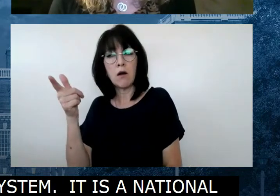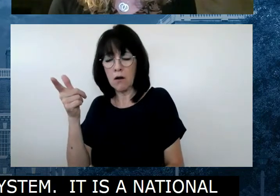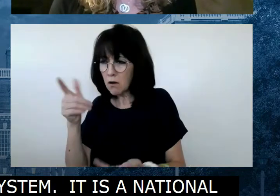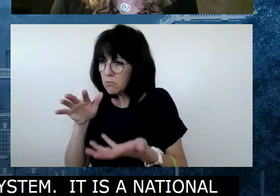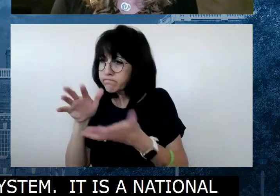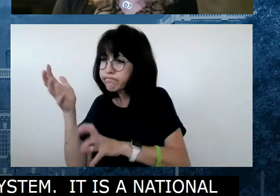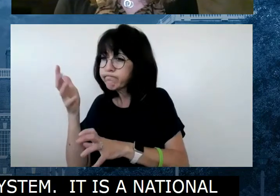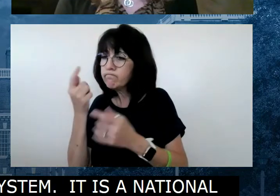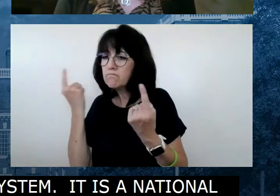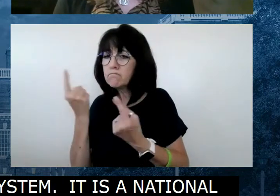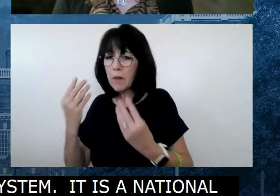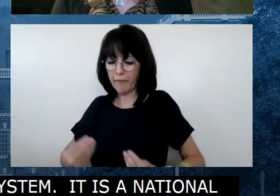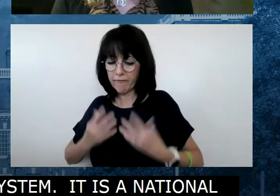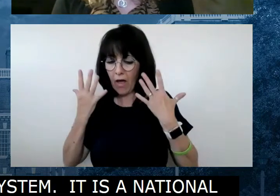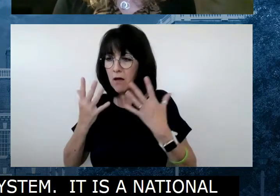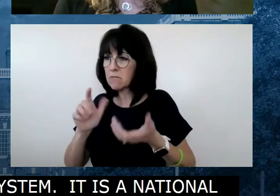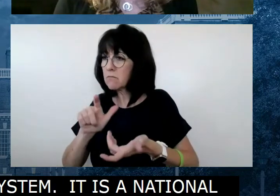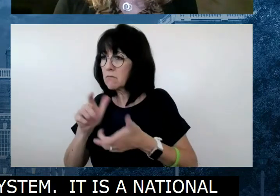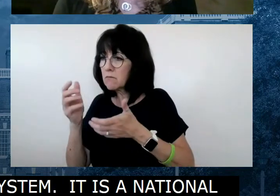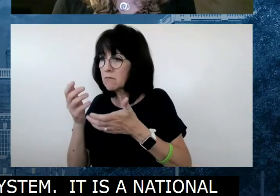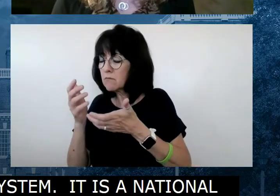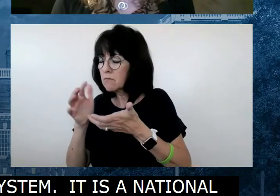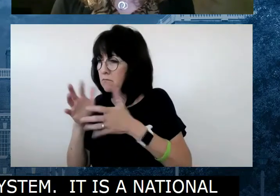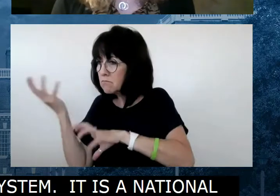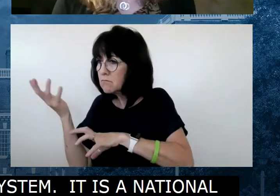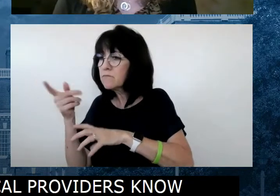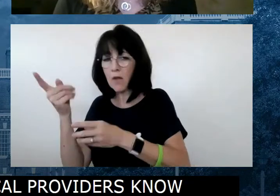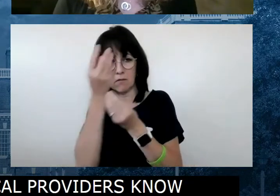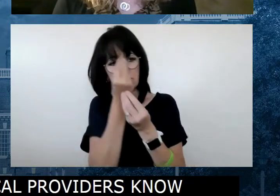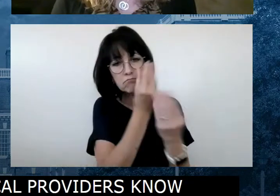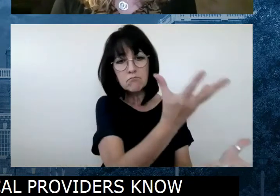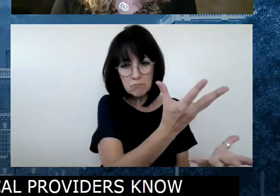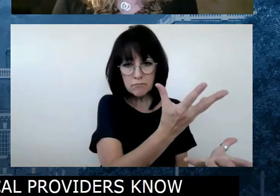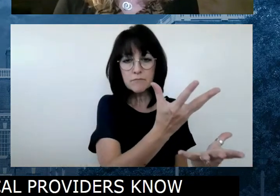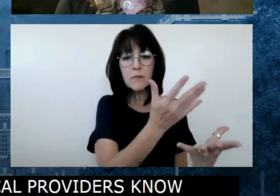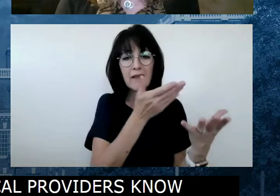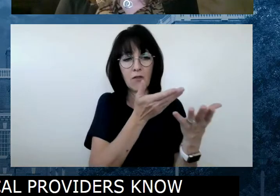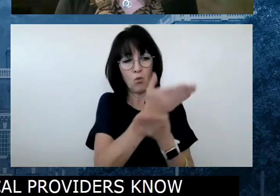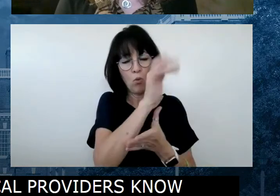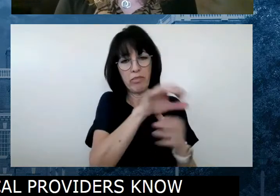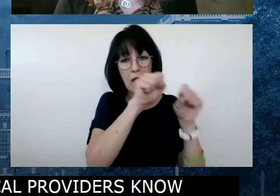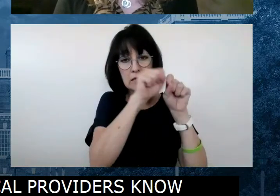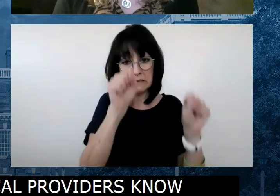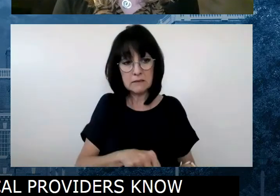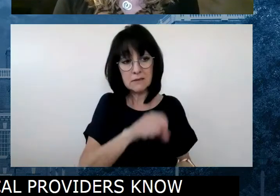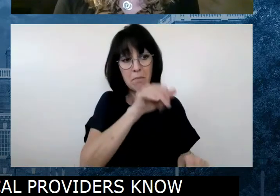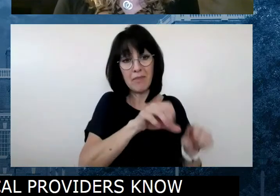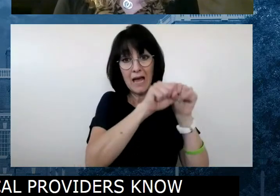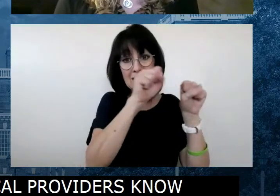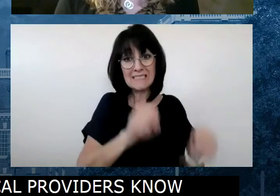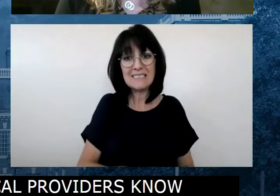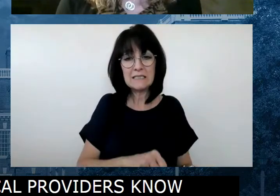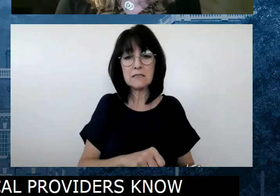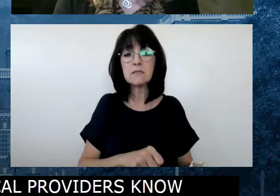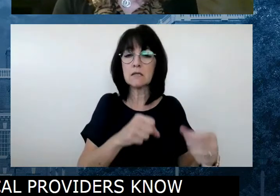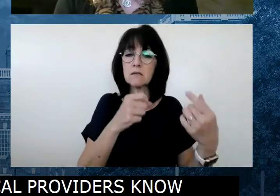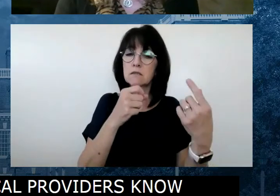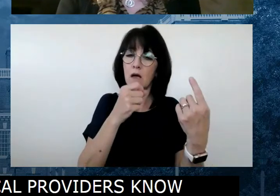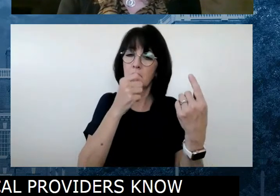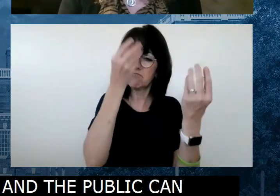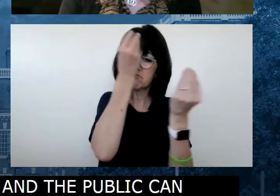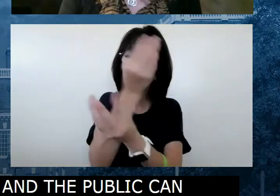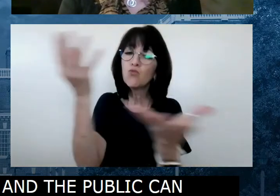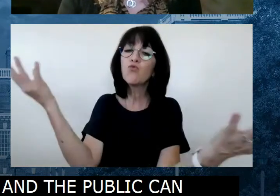also report any potential adverse events through the VAERS monitoring system. In fact, when